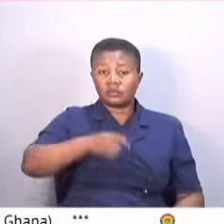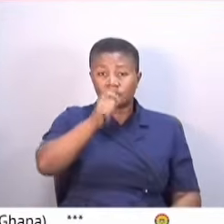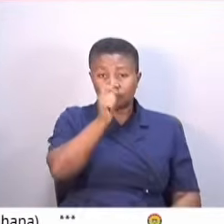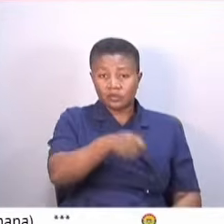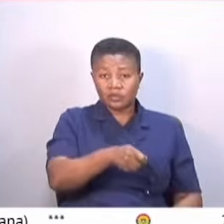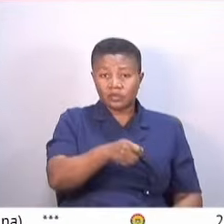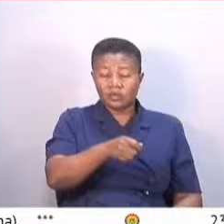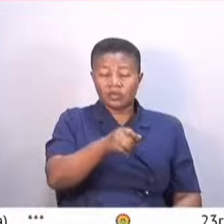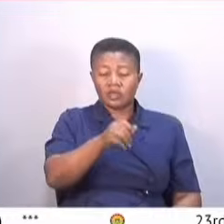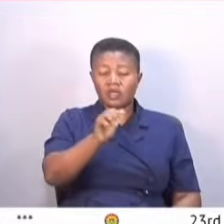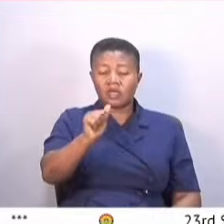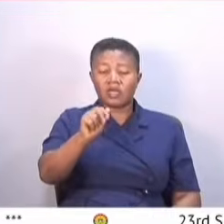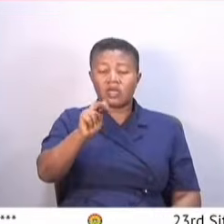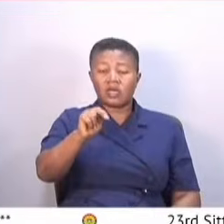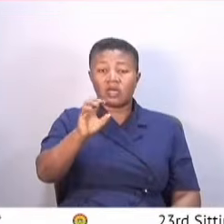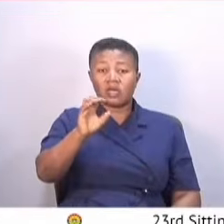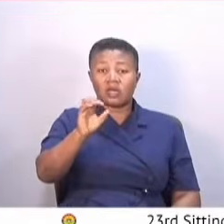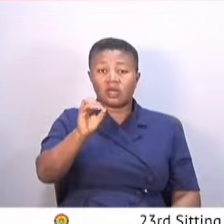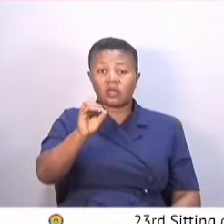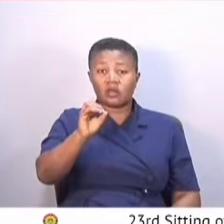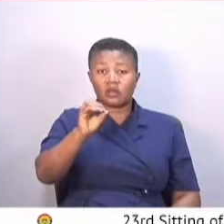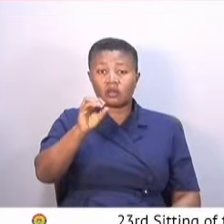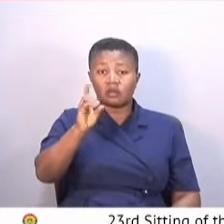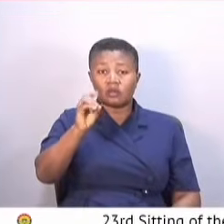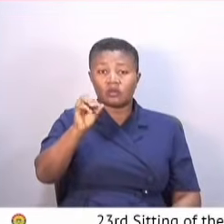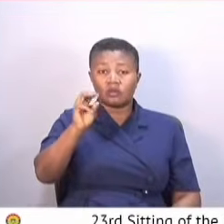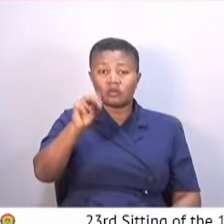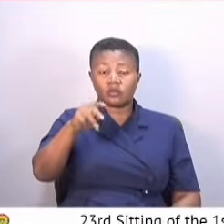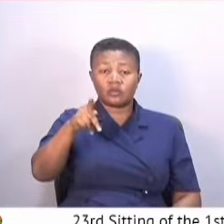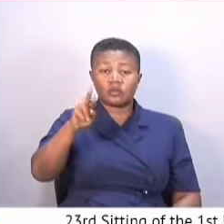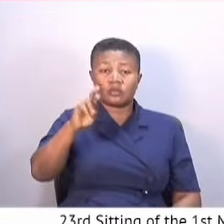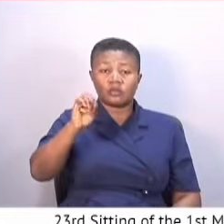Honorable Frank Anodompre, to pose question numbered